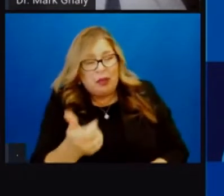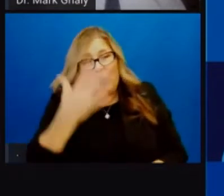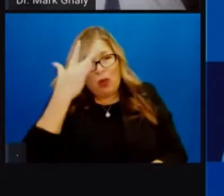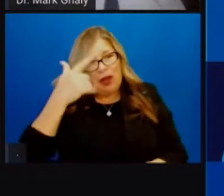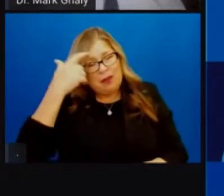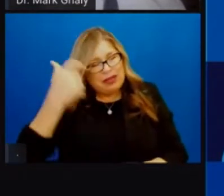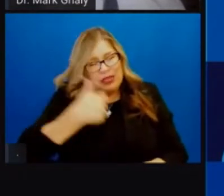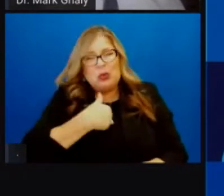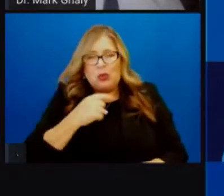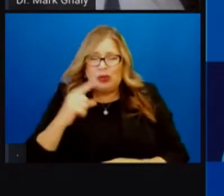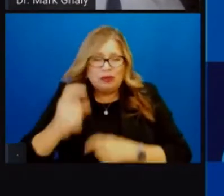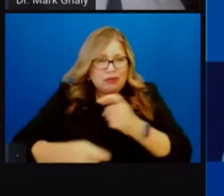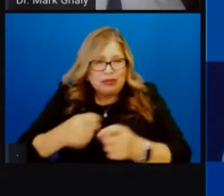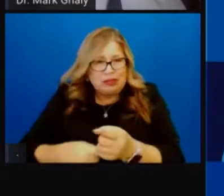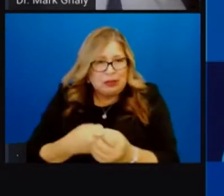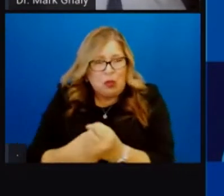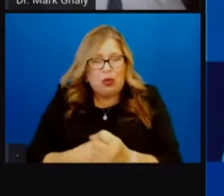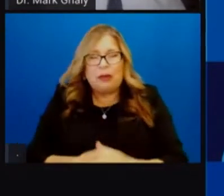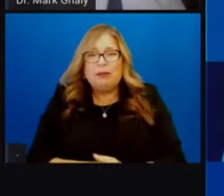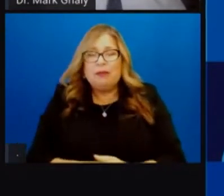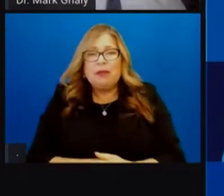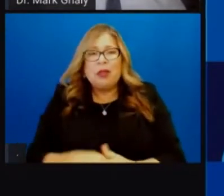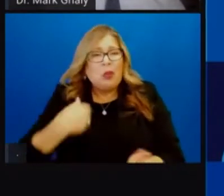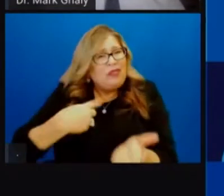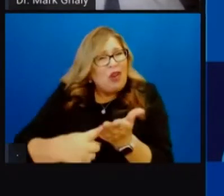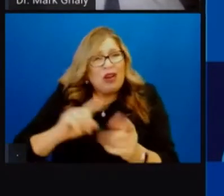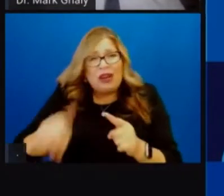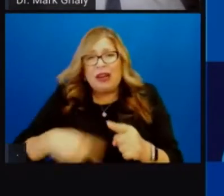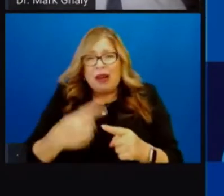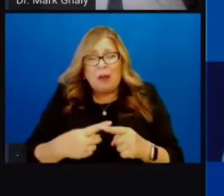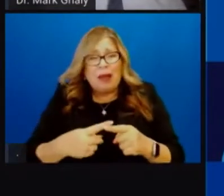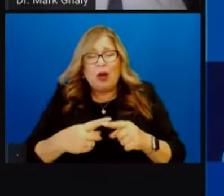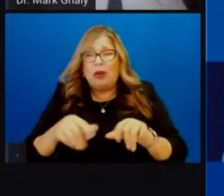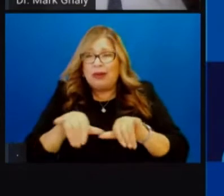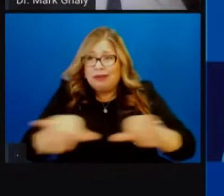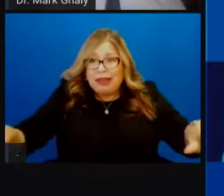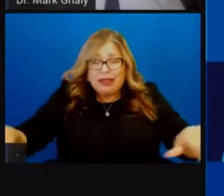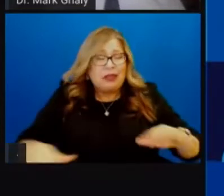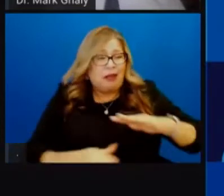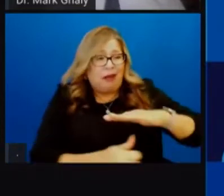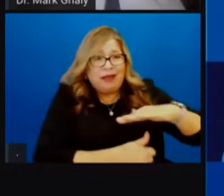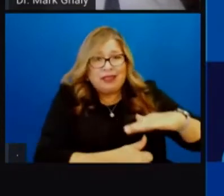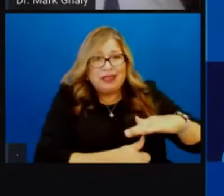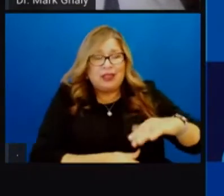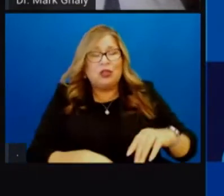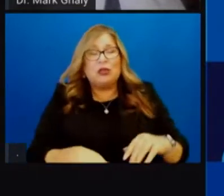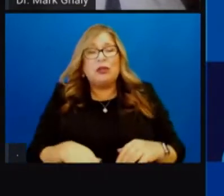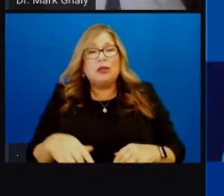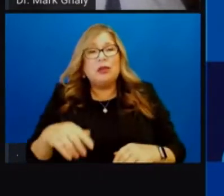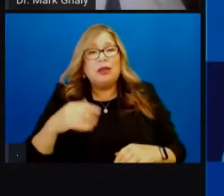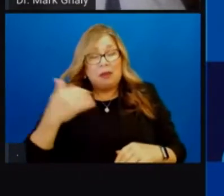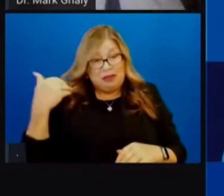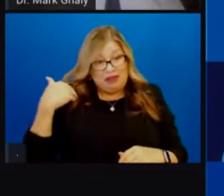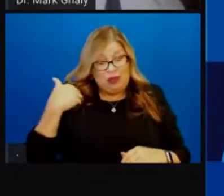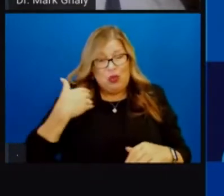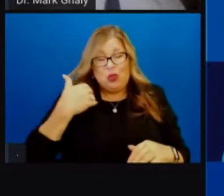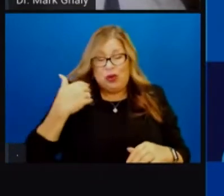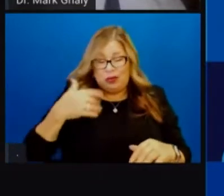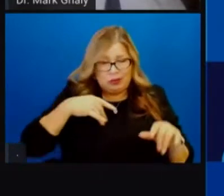around isolation and quarantine, the evolution of our guidance, now really focused on